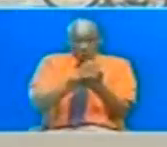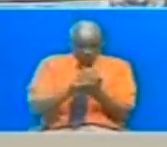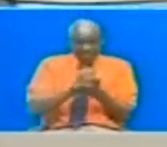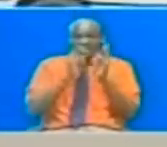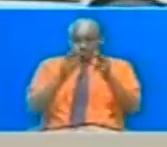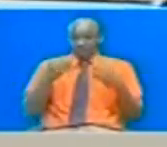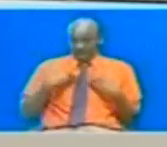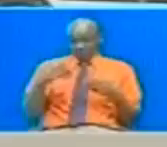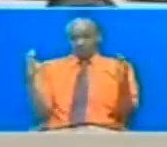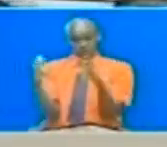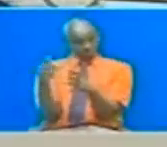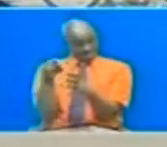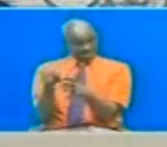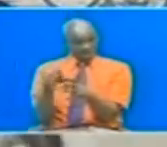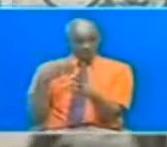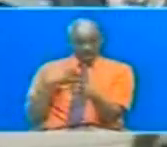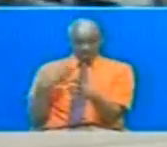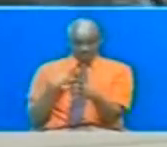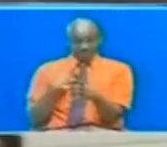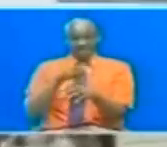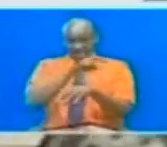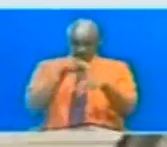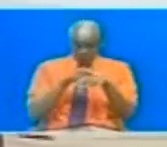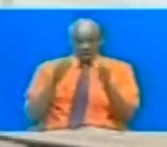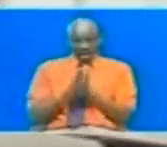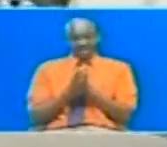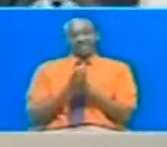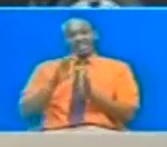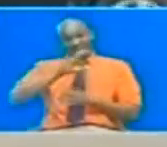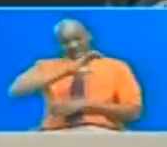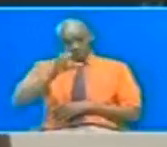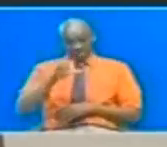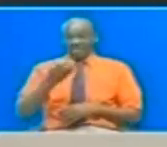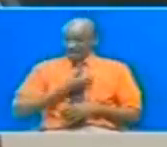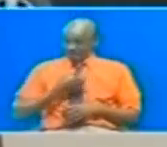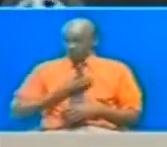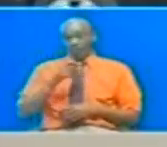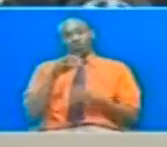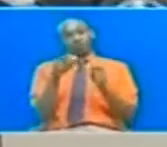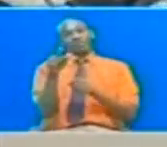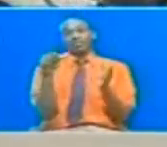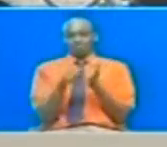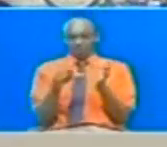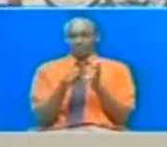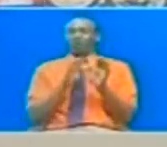multi-agency task force set up by both the national and county governments is released. This in an effort to address the loss of lives from poor planning